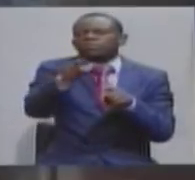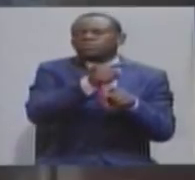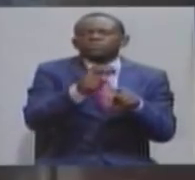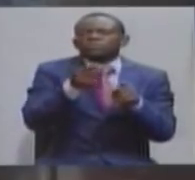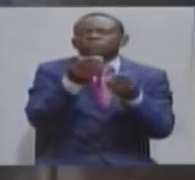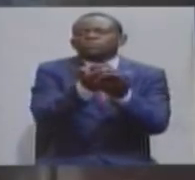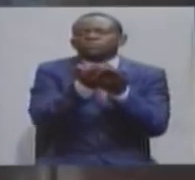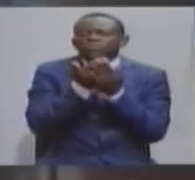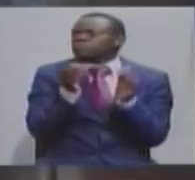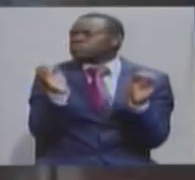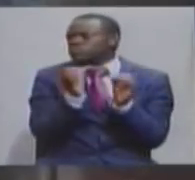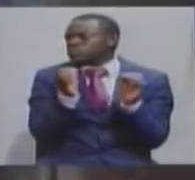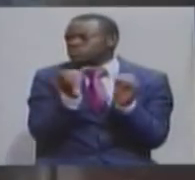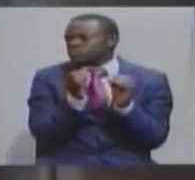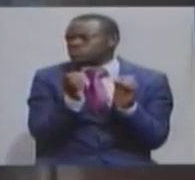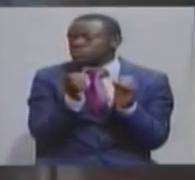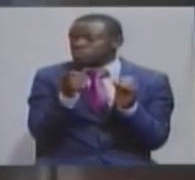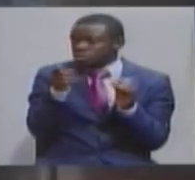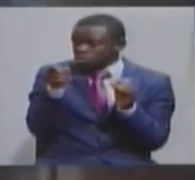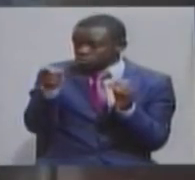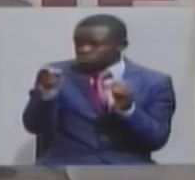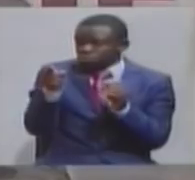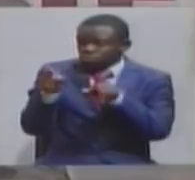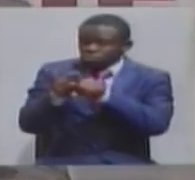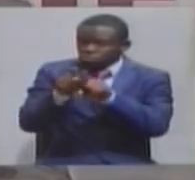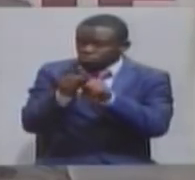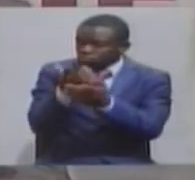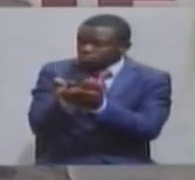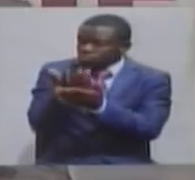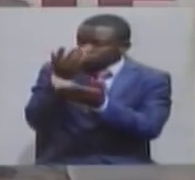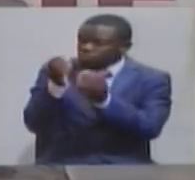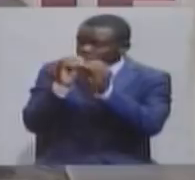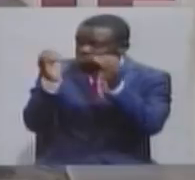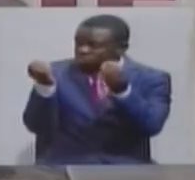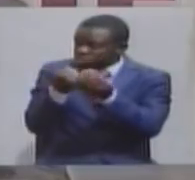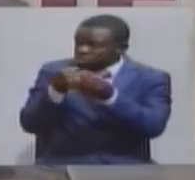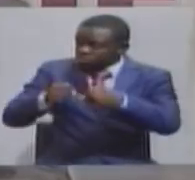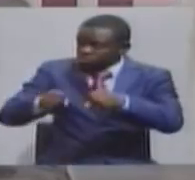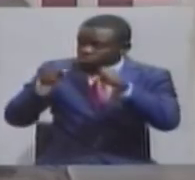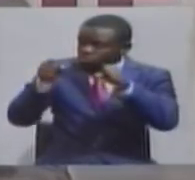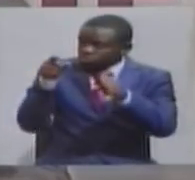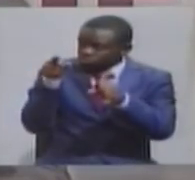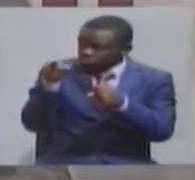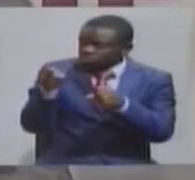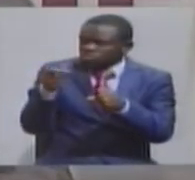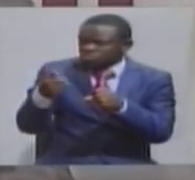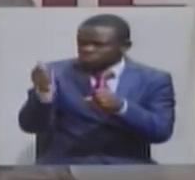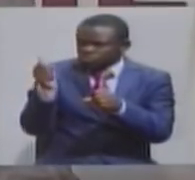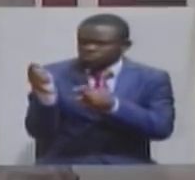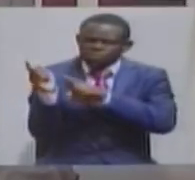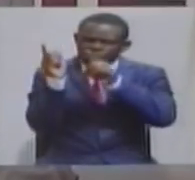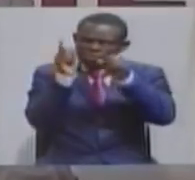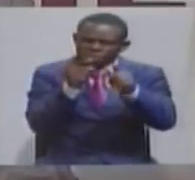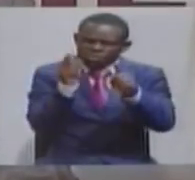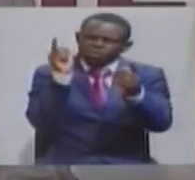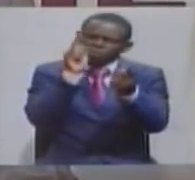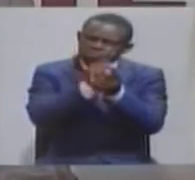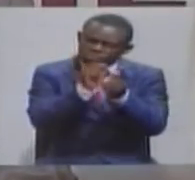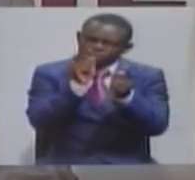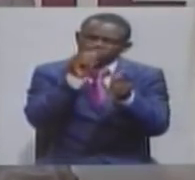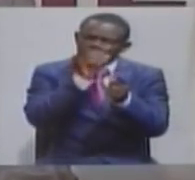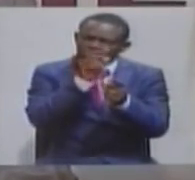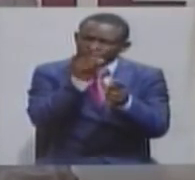Professor Gambari, a neutral person, met with the various political players, he met with the PF, he met with the UPND, he met with FDD,